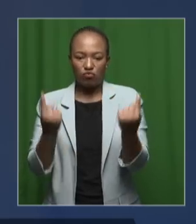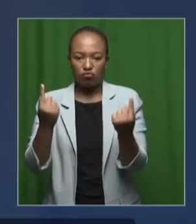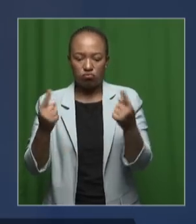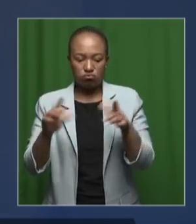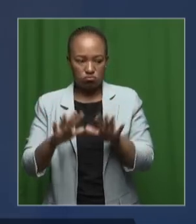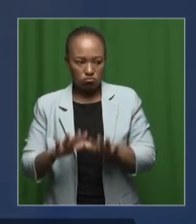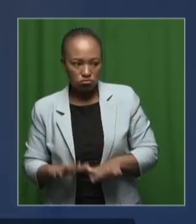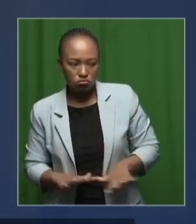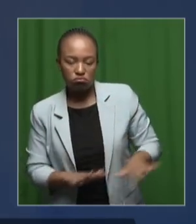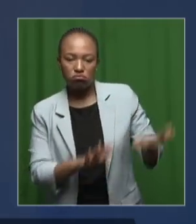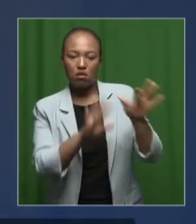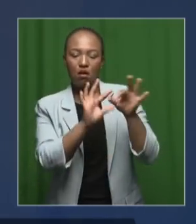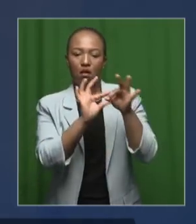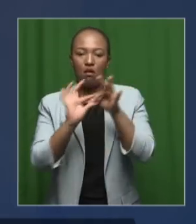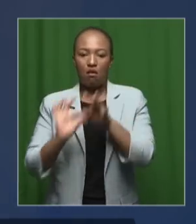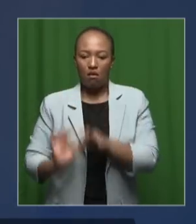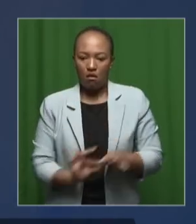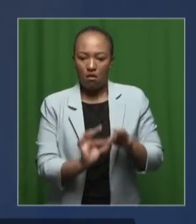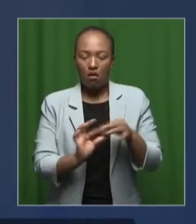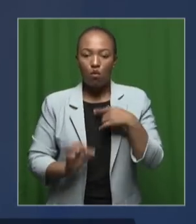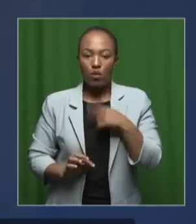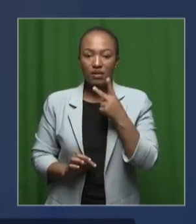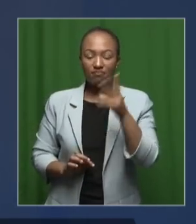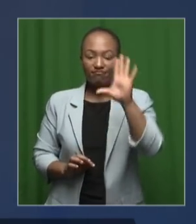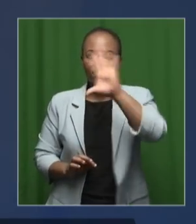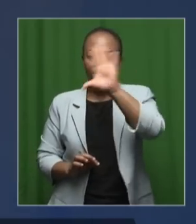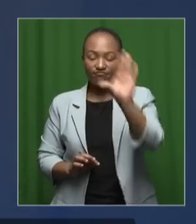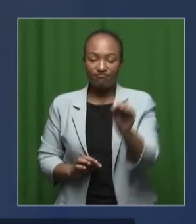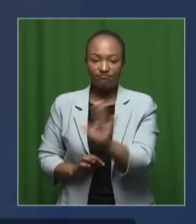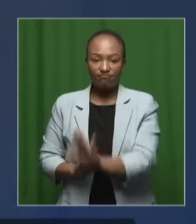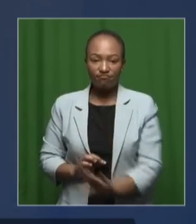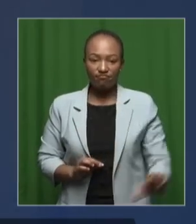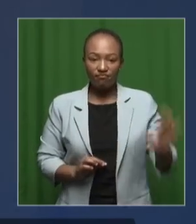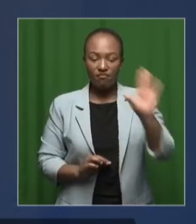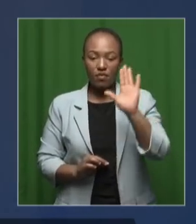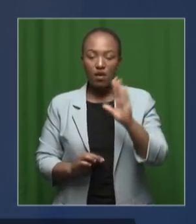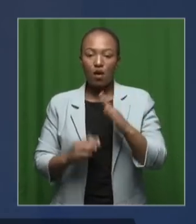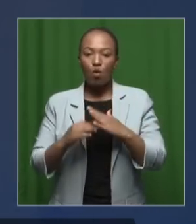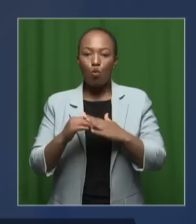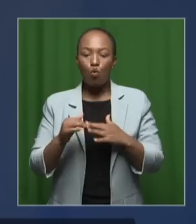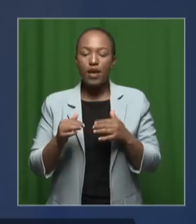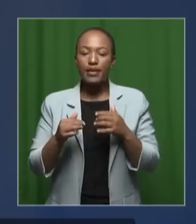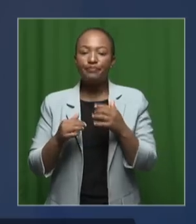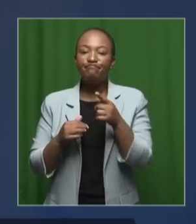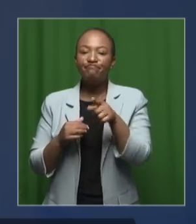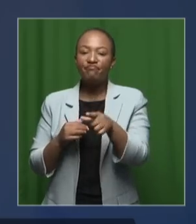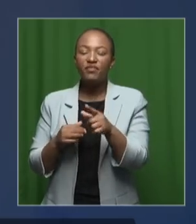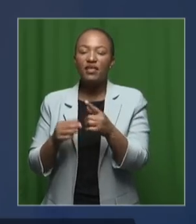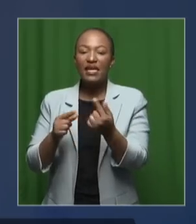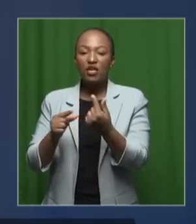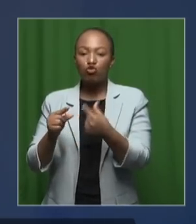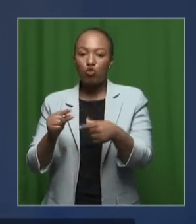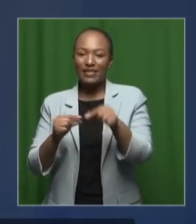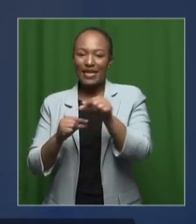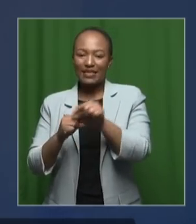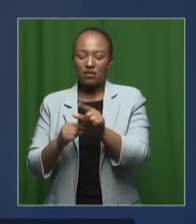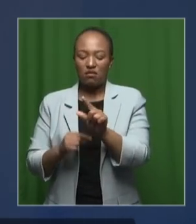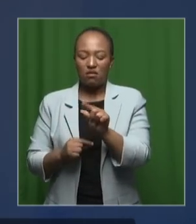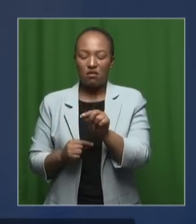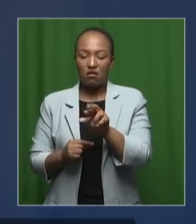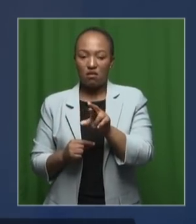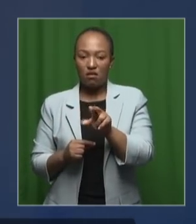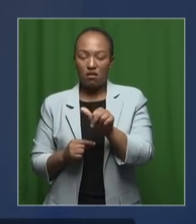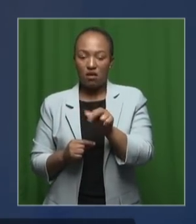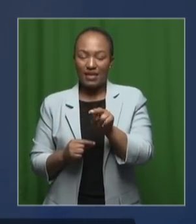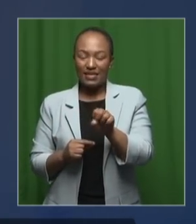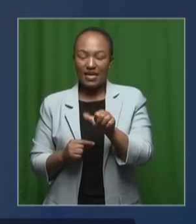the entire continent. We see Transnet building a rail from Cape to Cairo, creating jobs all along